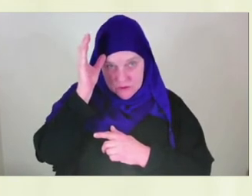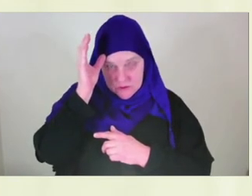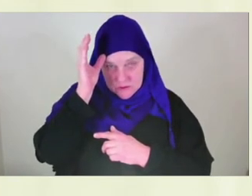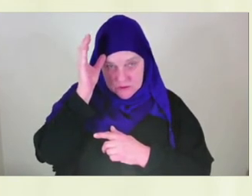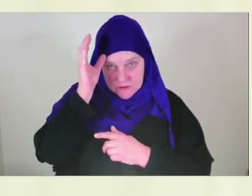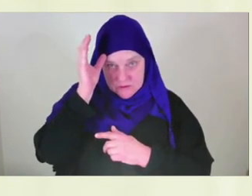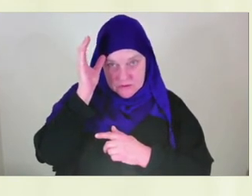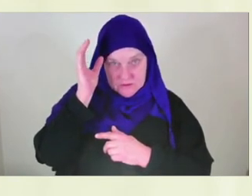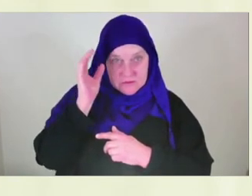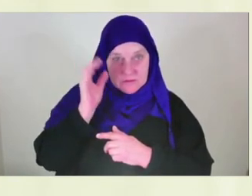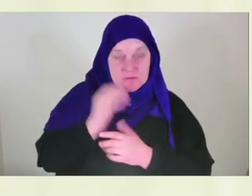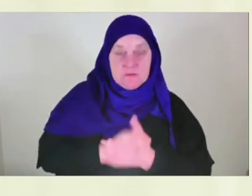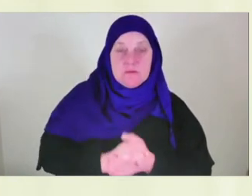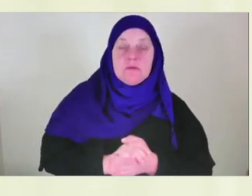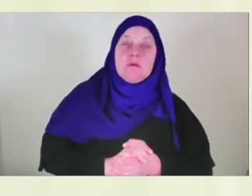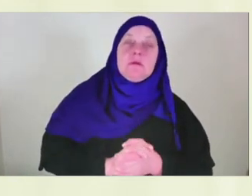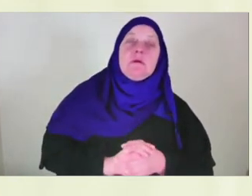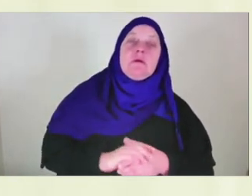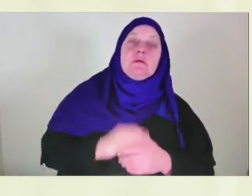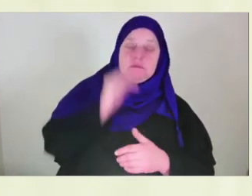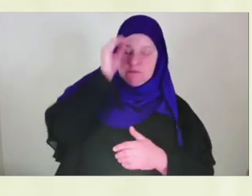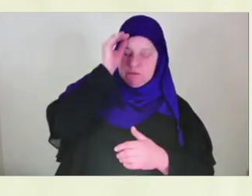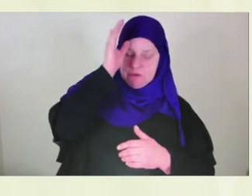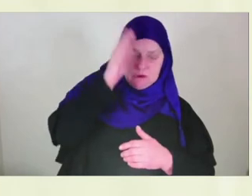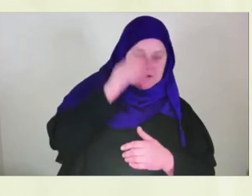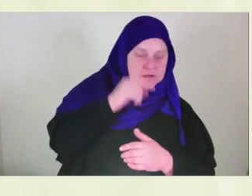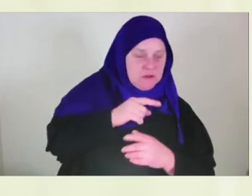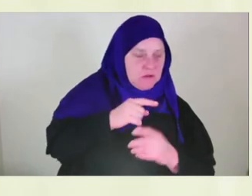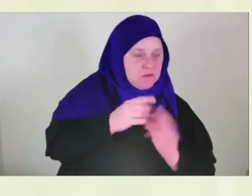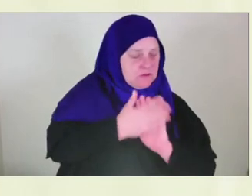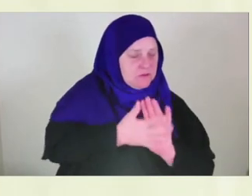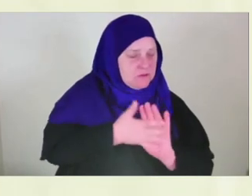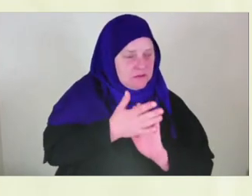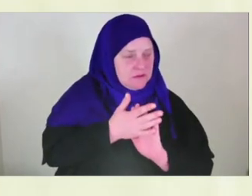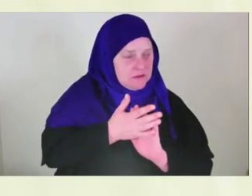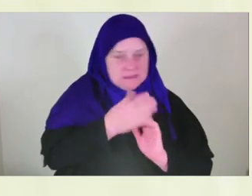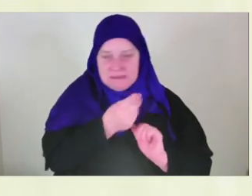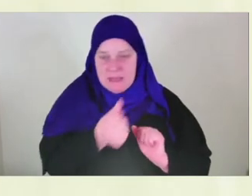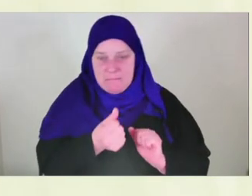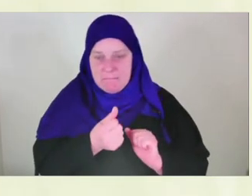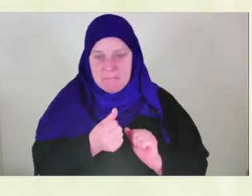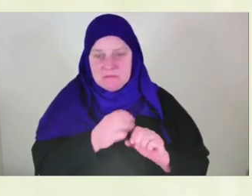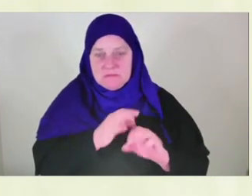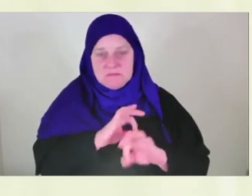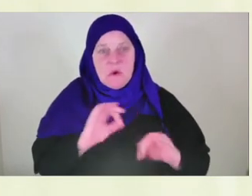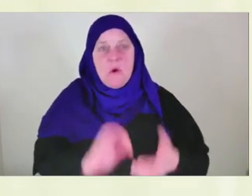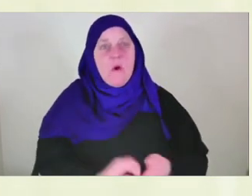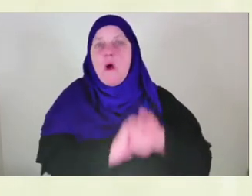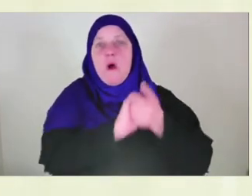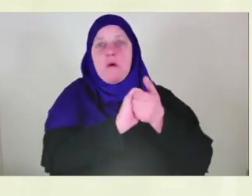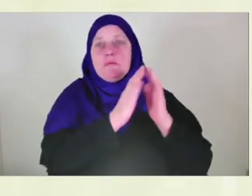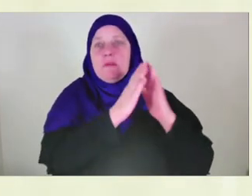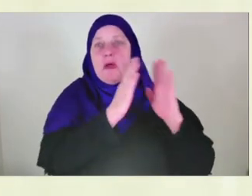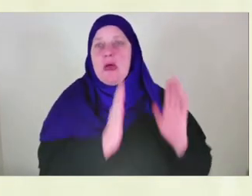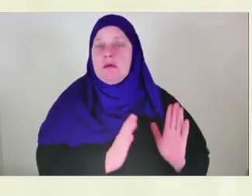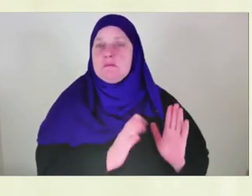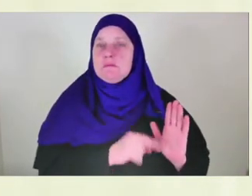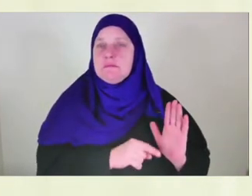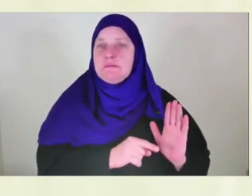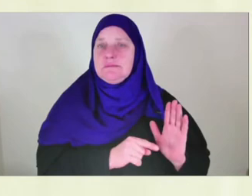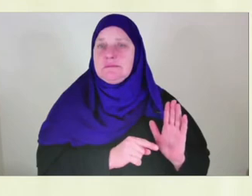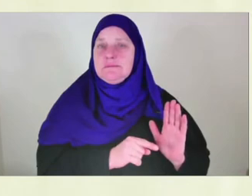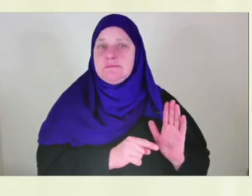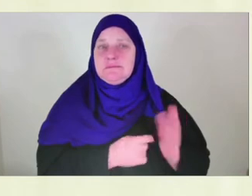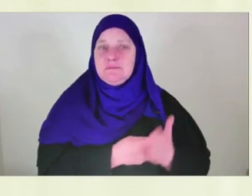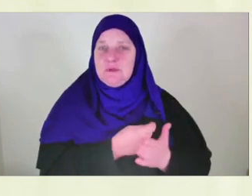even his own property. It's a rented house. Or when you go to Qob and you see the house of Imam Khomeini, who was the leader of a